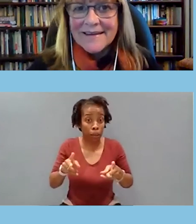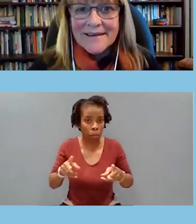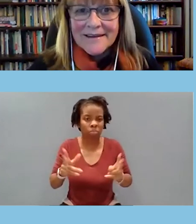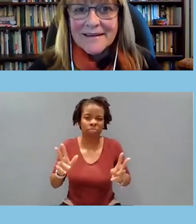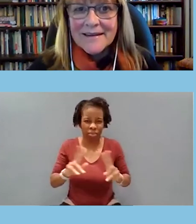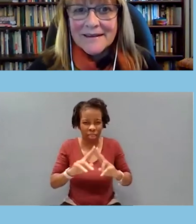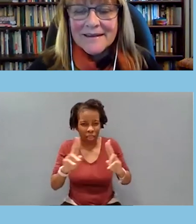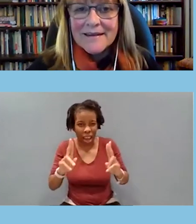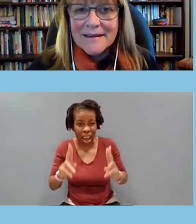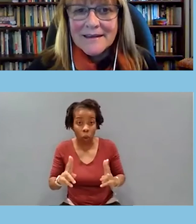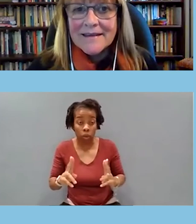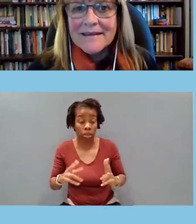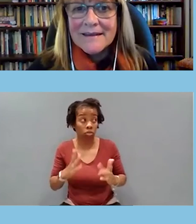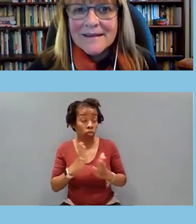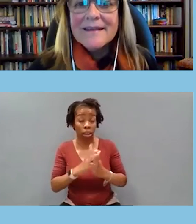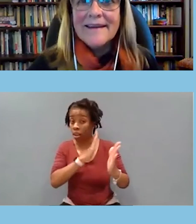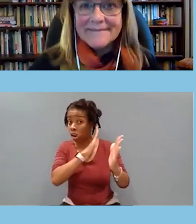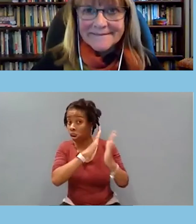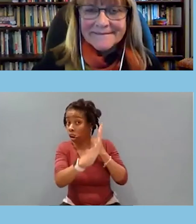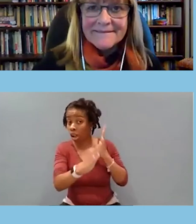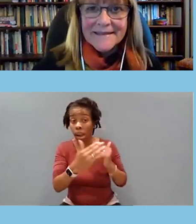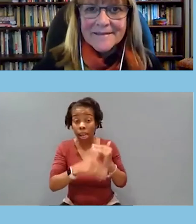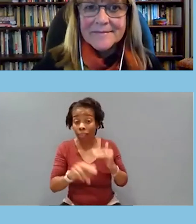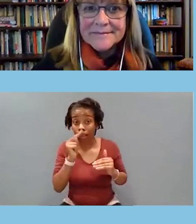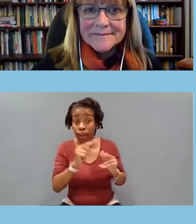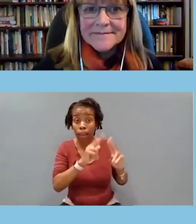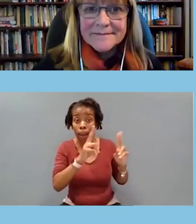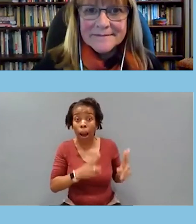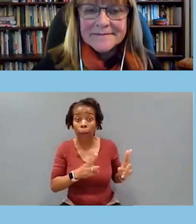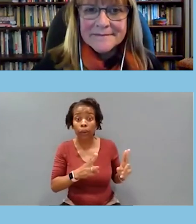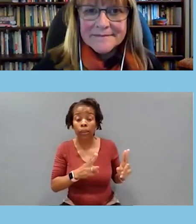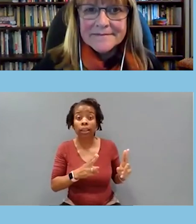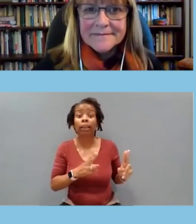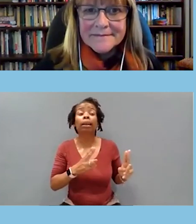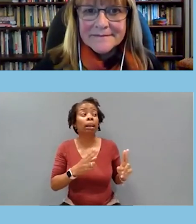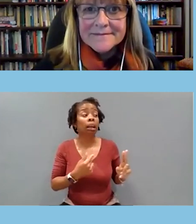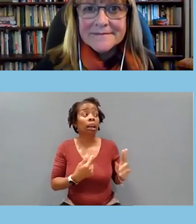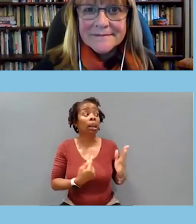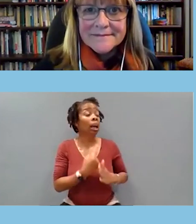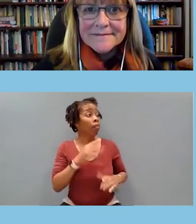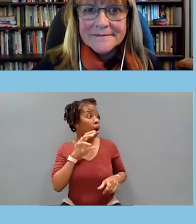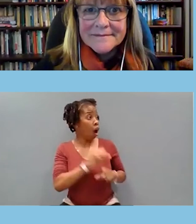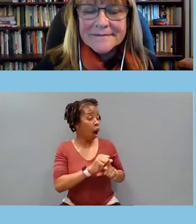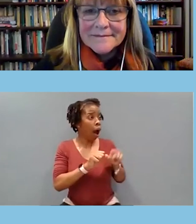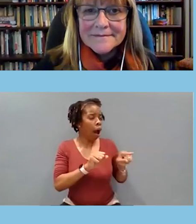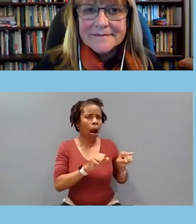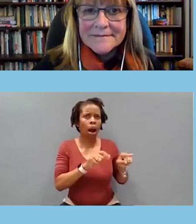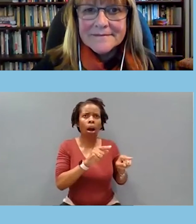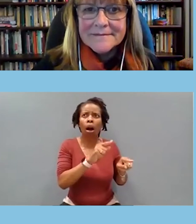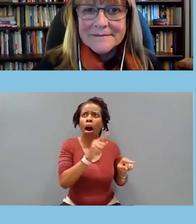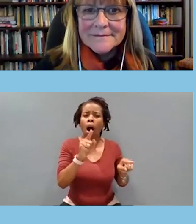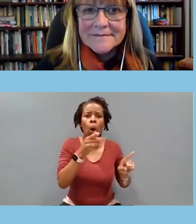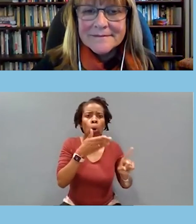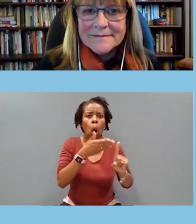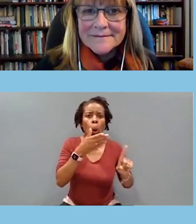never to see the house is there at all, for fear that we'll start kind of recognizing everywhere all of its kind of material components.